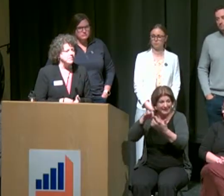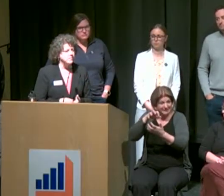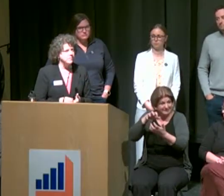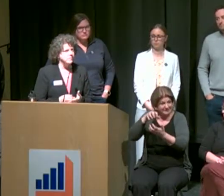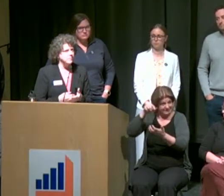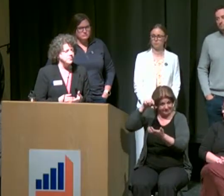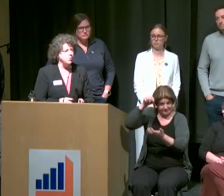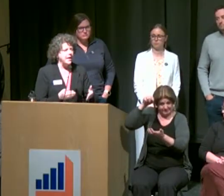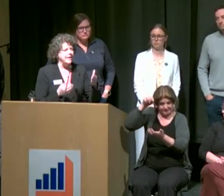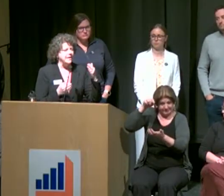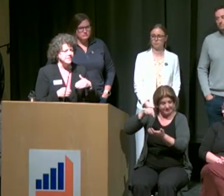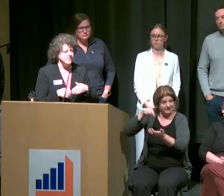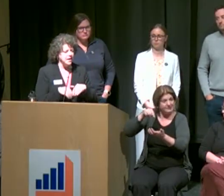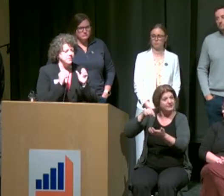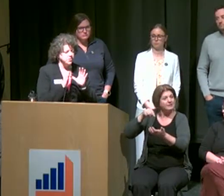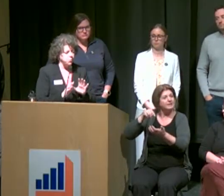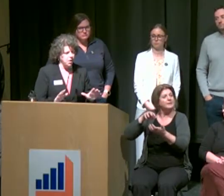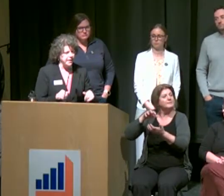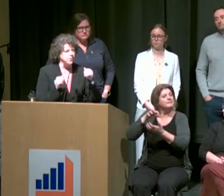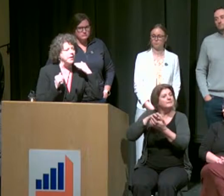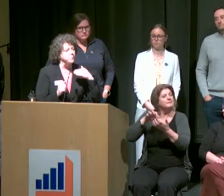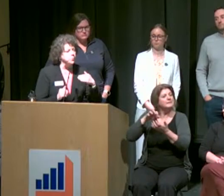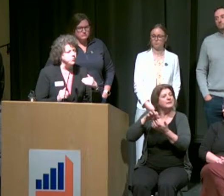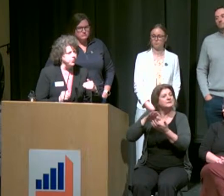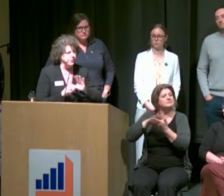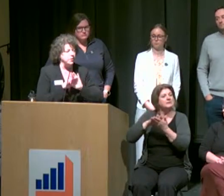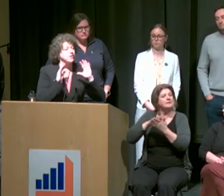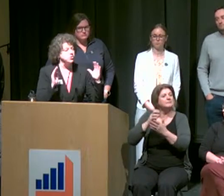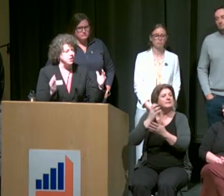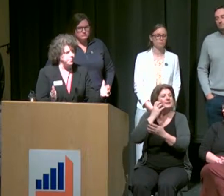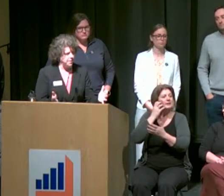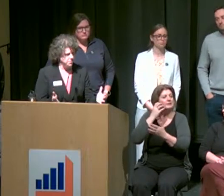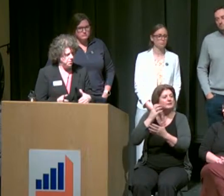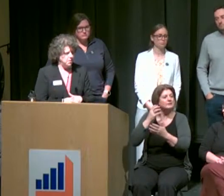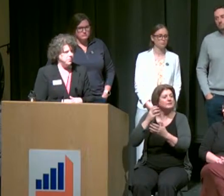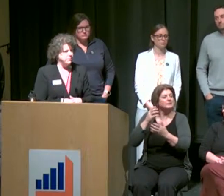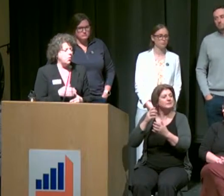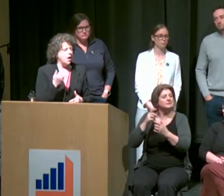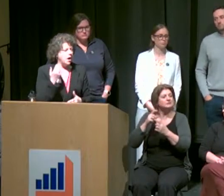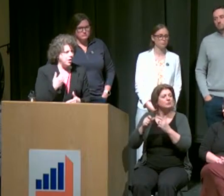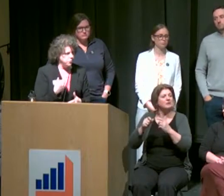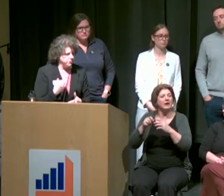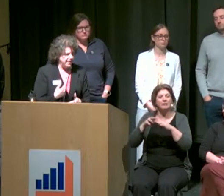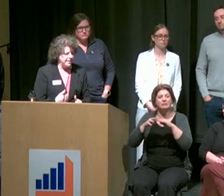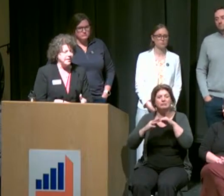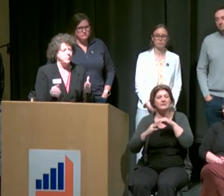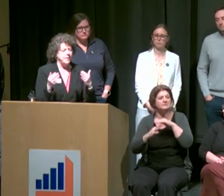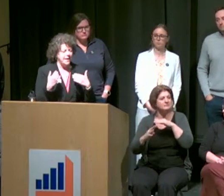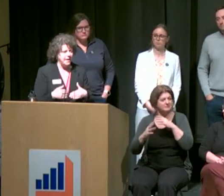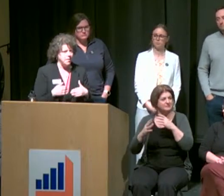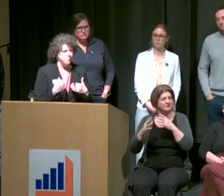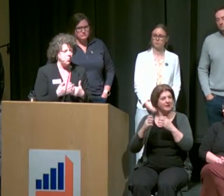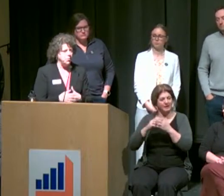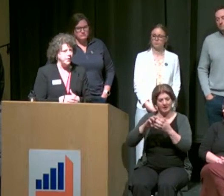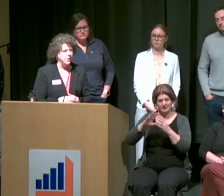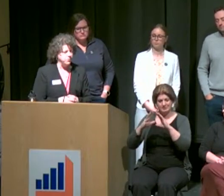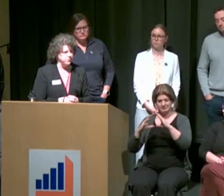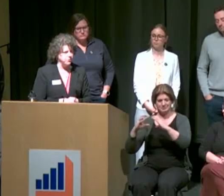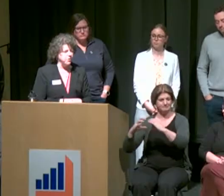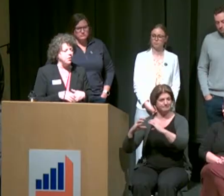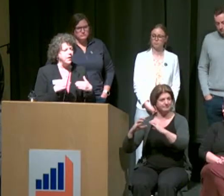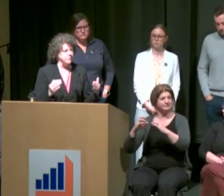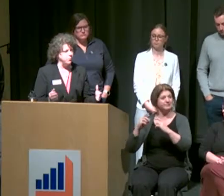makes it so that it's not so runny. You can bulldoze it, you can shape it. So our understanding became when